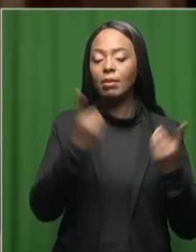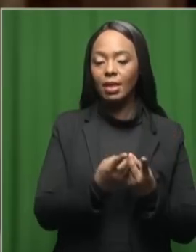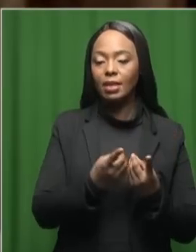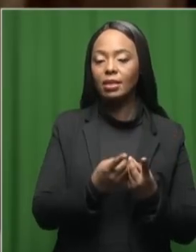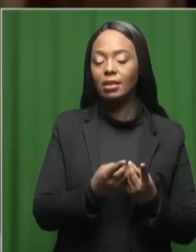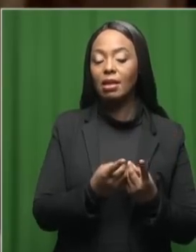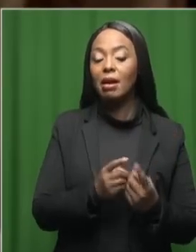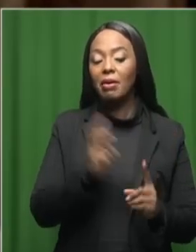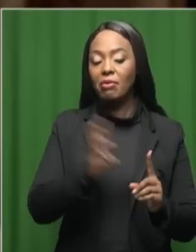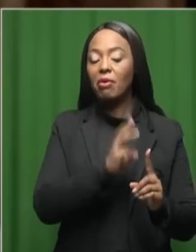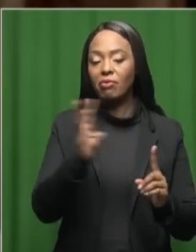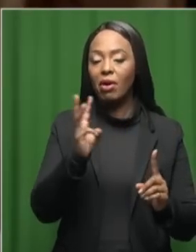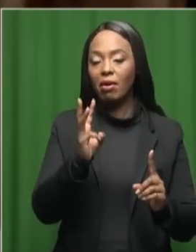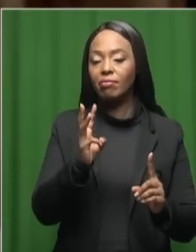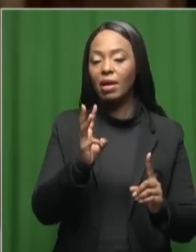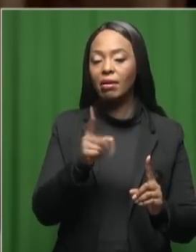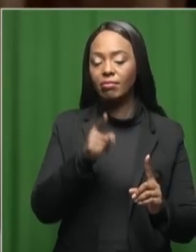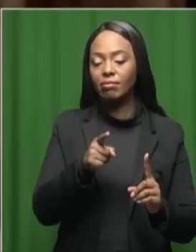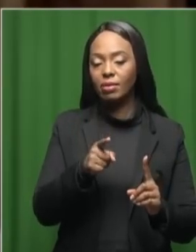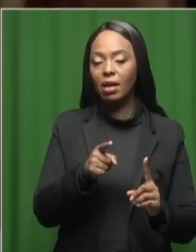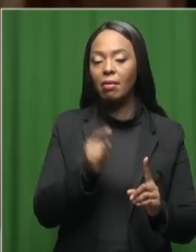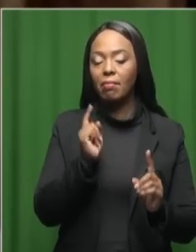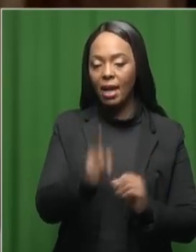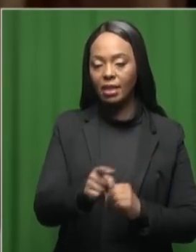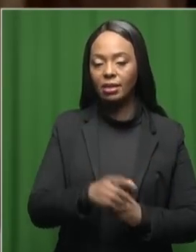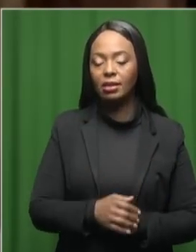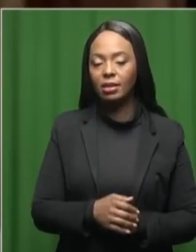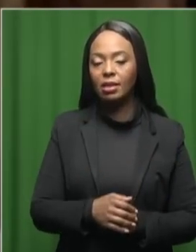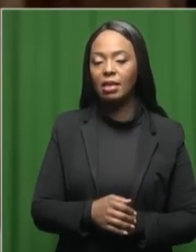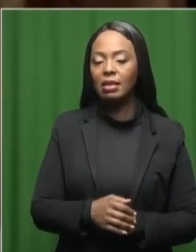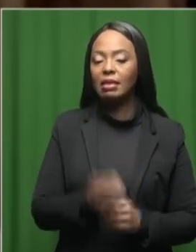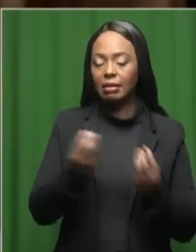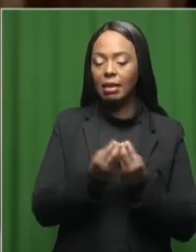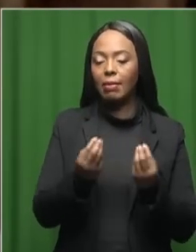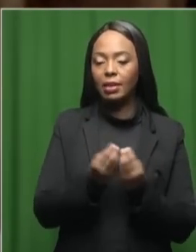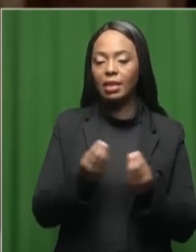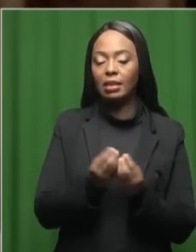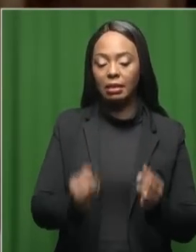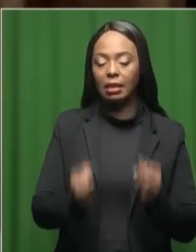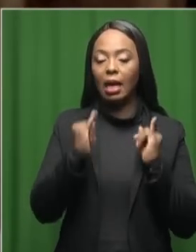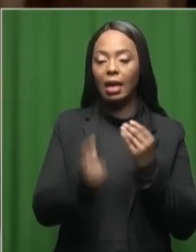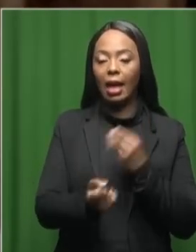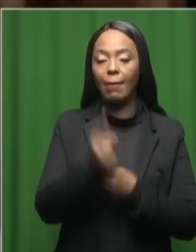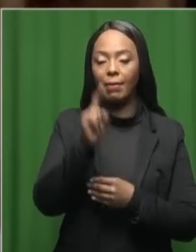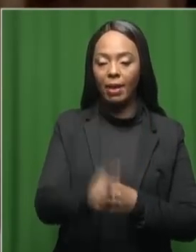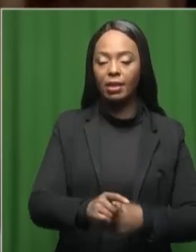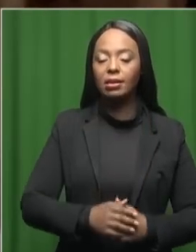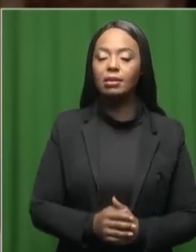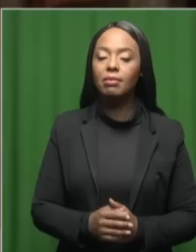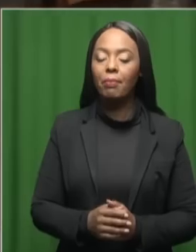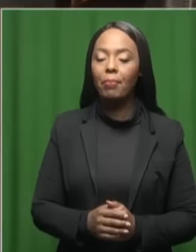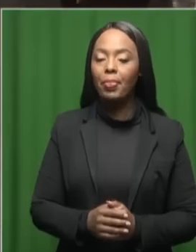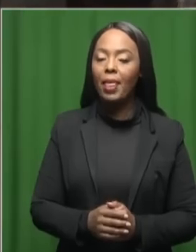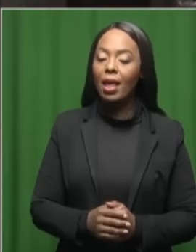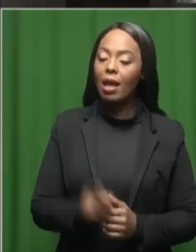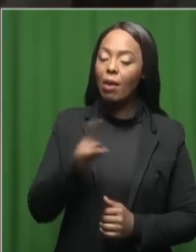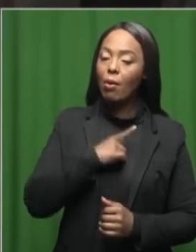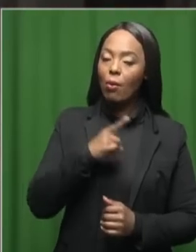music, and there must be consequence management in this regard. This happens